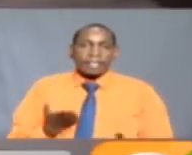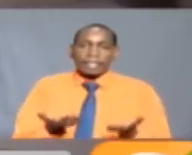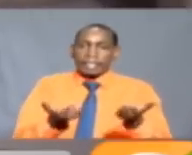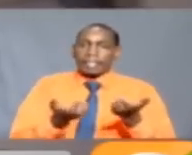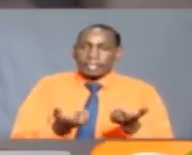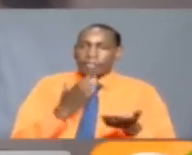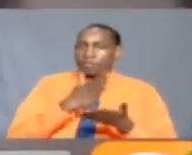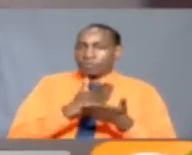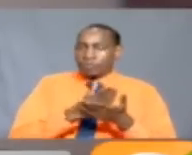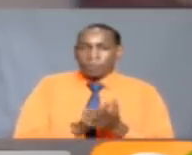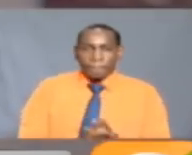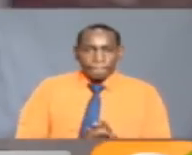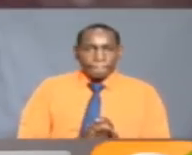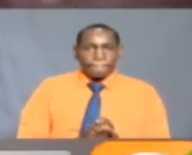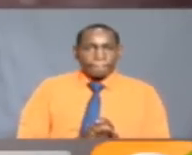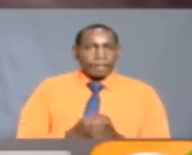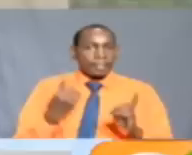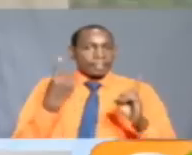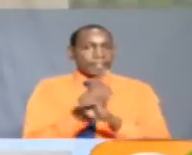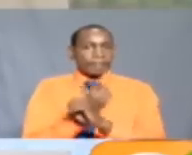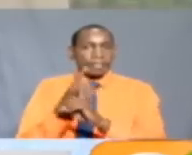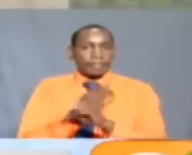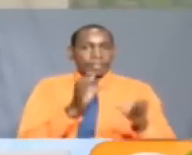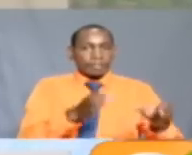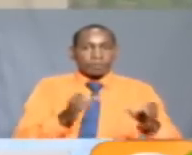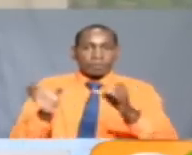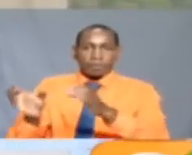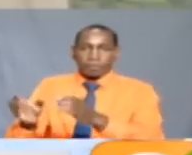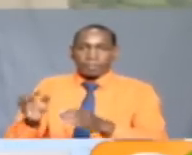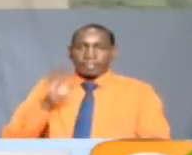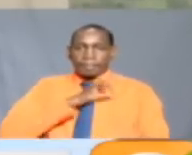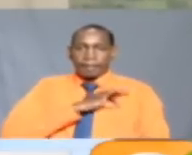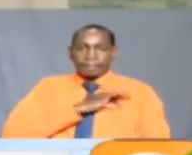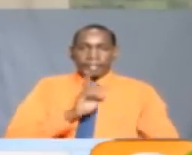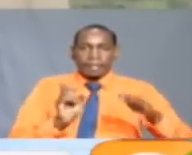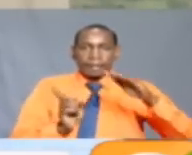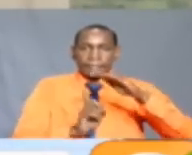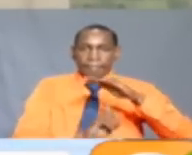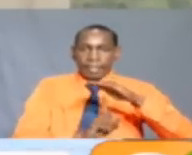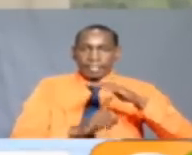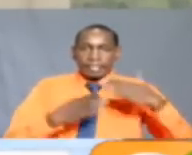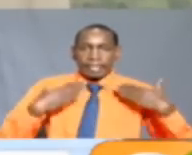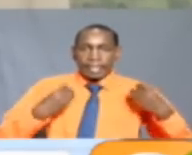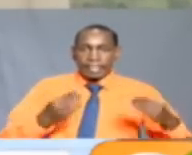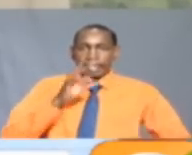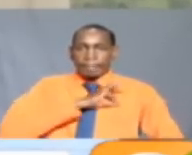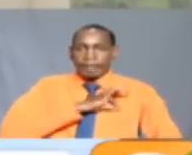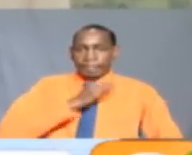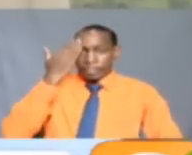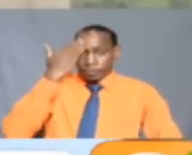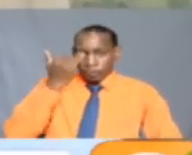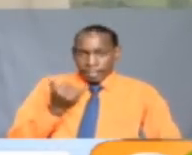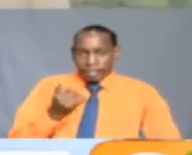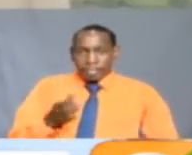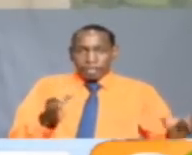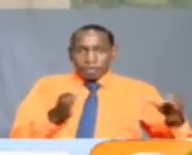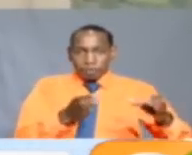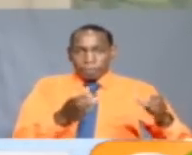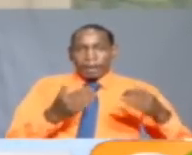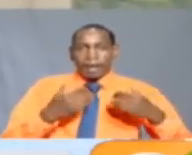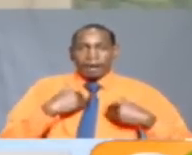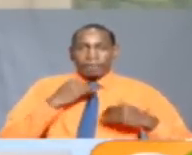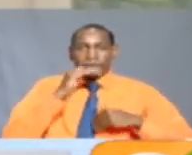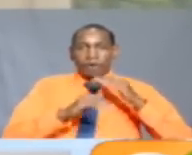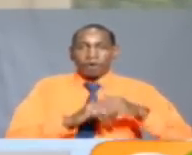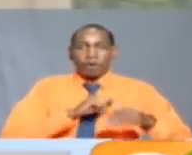of it. Several, I guess, entities benefit. So the Ministry of Health benefits because it allows them to make all of their